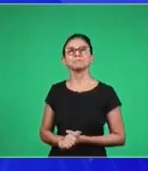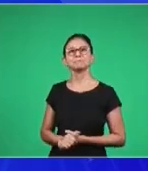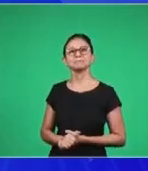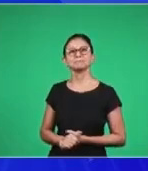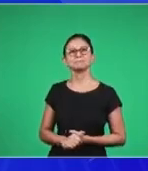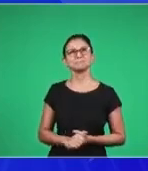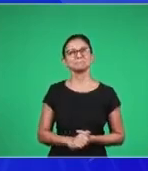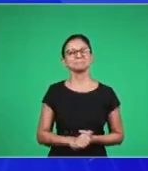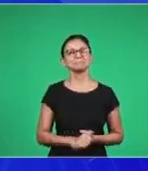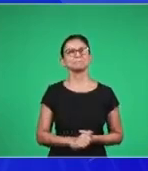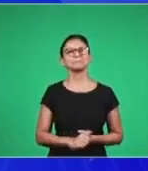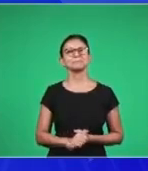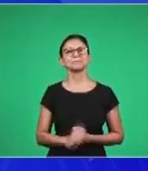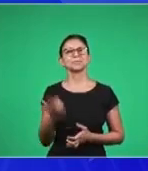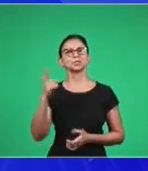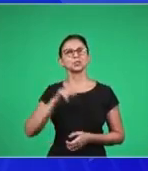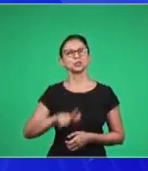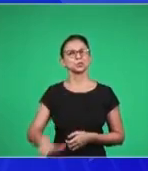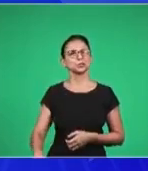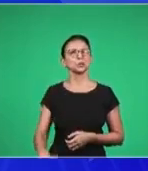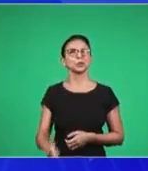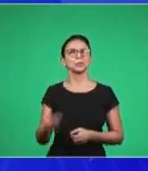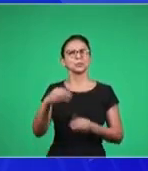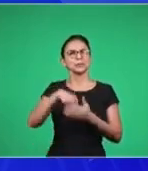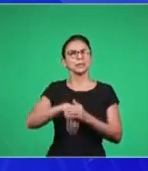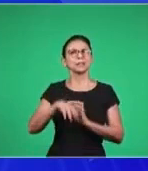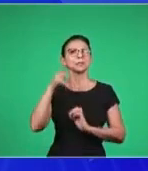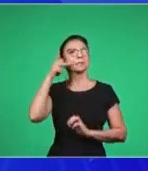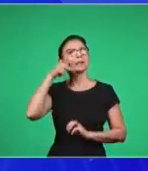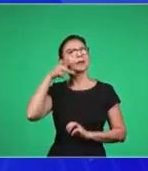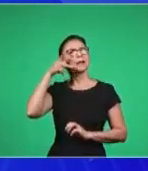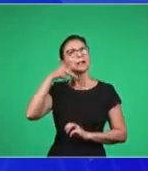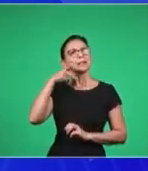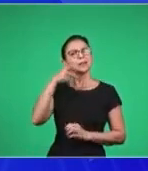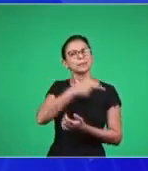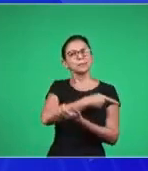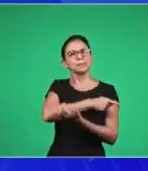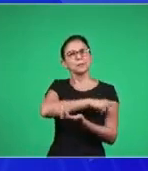In Paraíba, in Souza, Católico de Rocha,